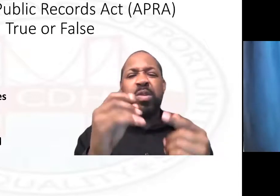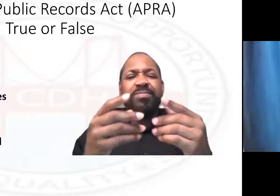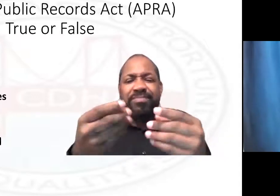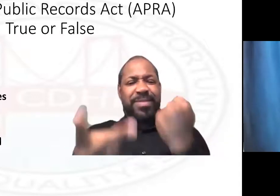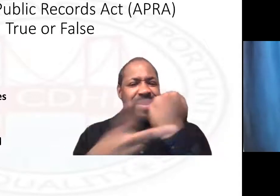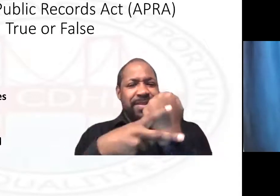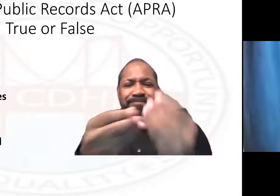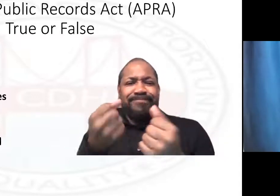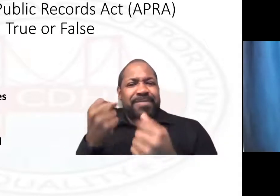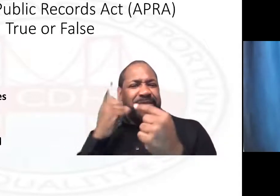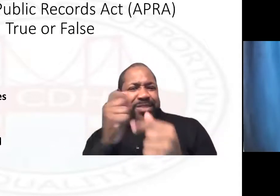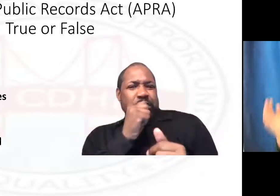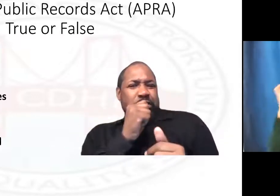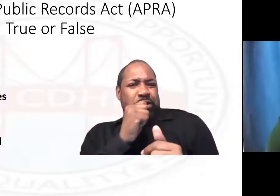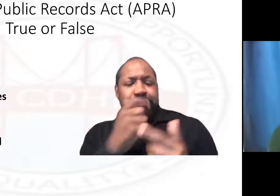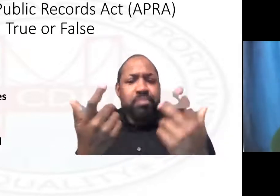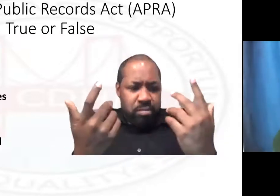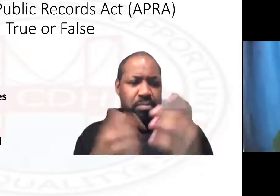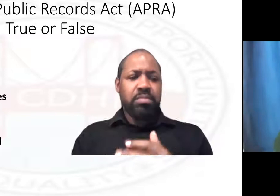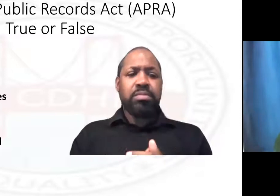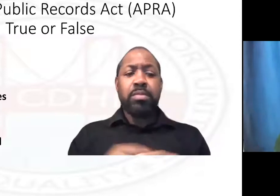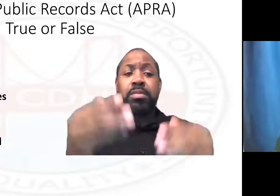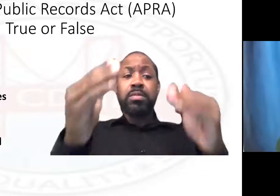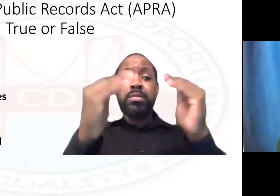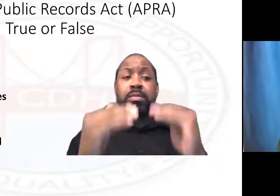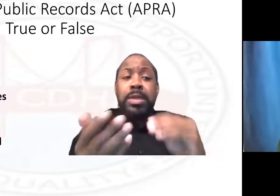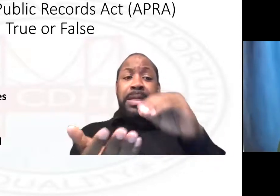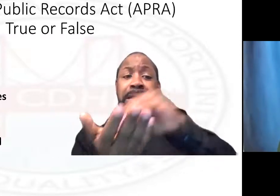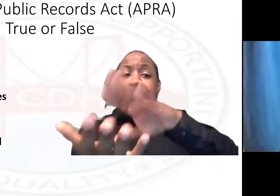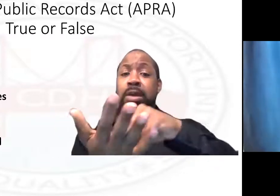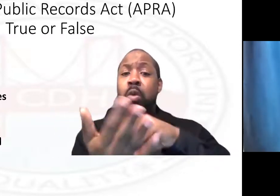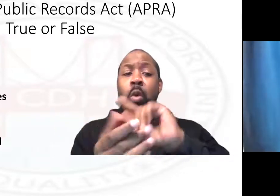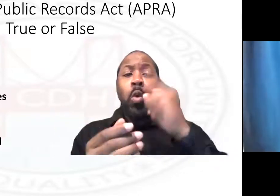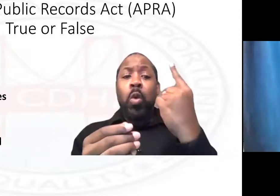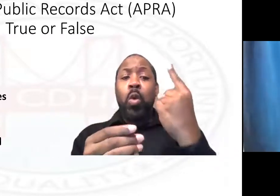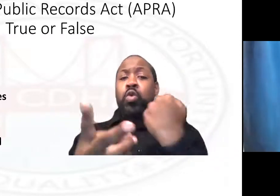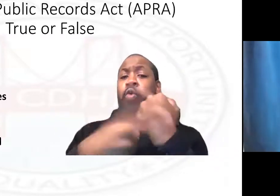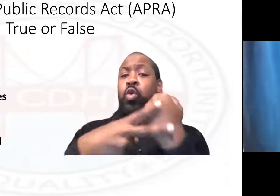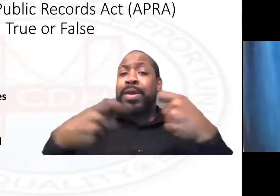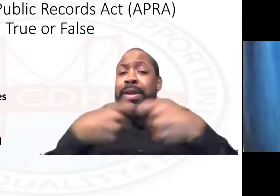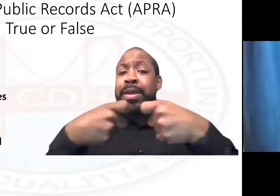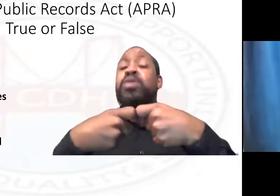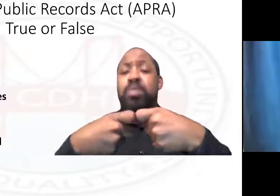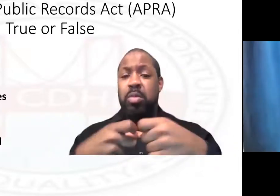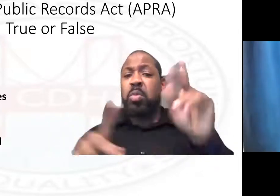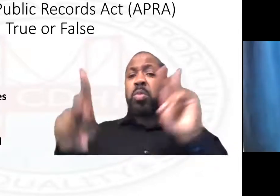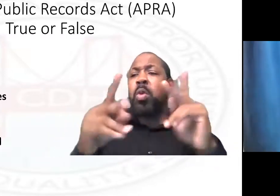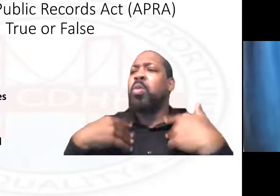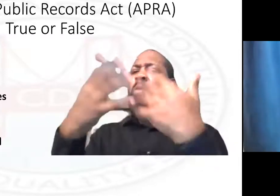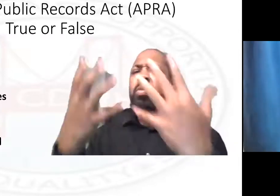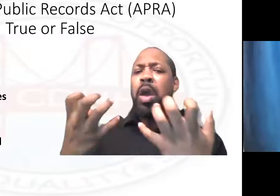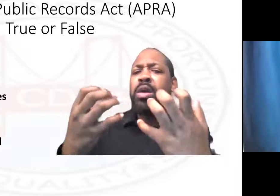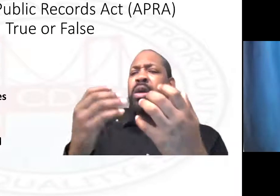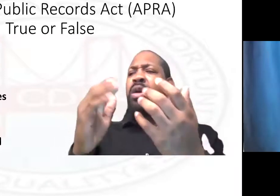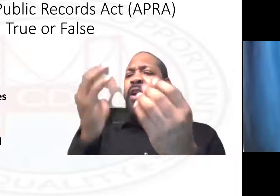considered closed and confidential. So that information cannot be requested. Documents that are only